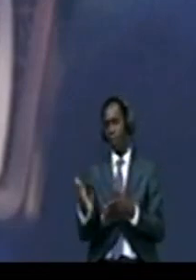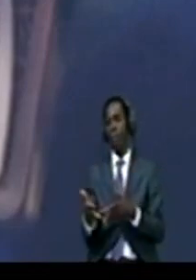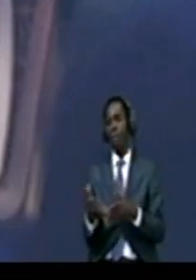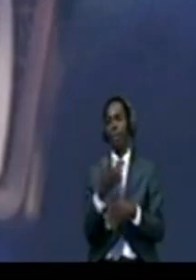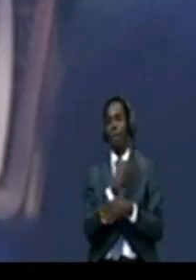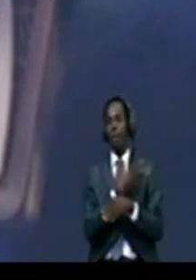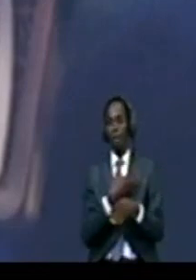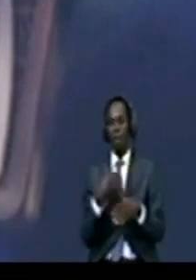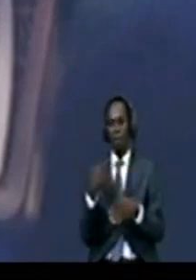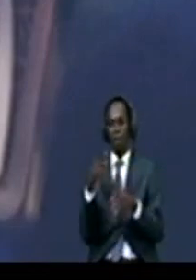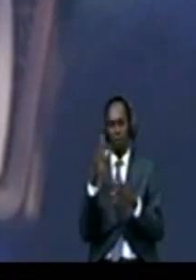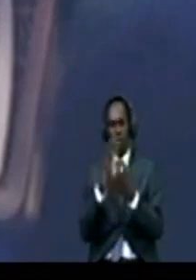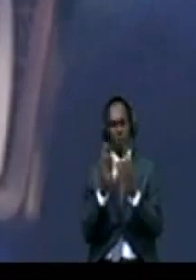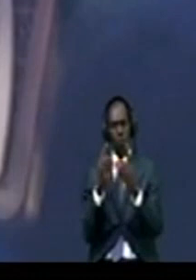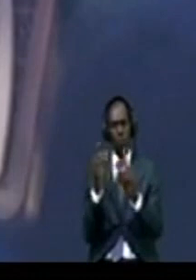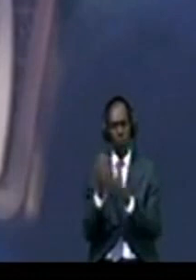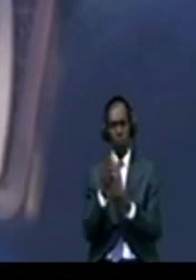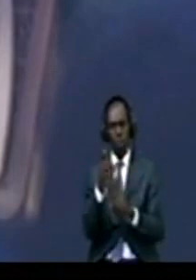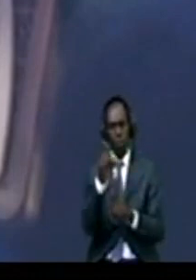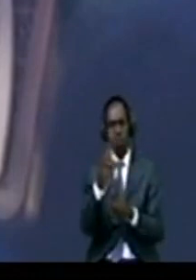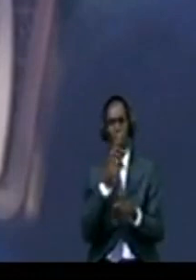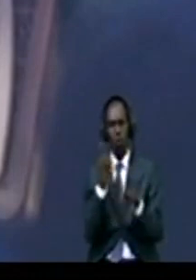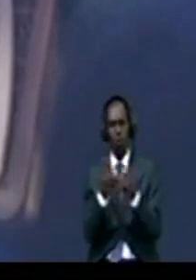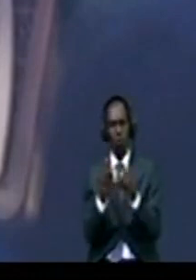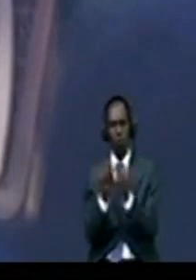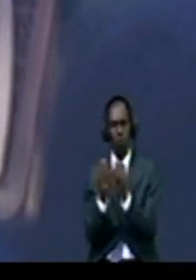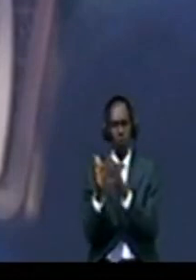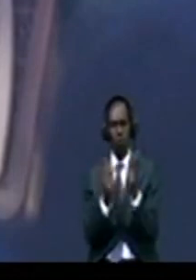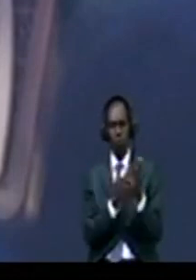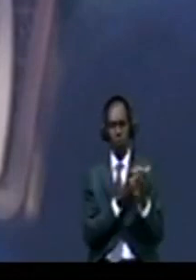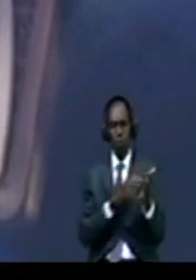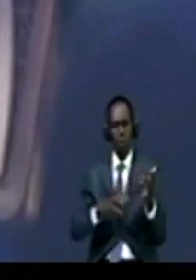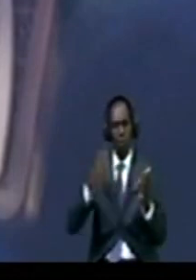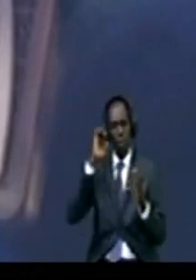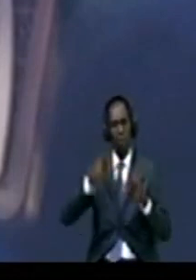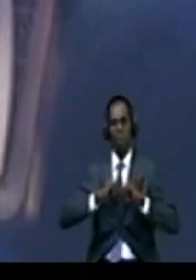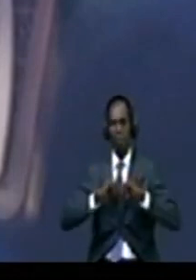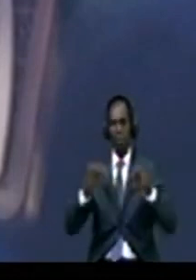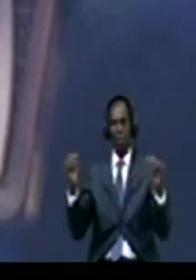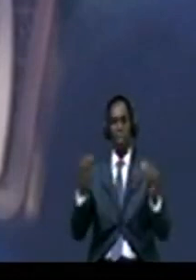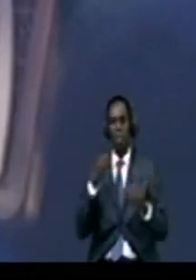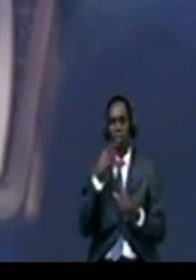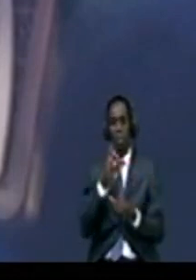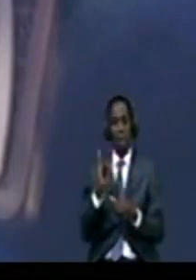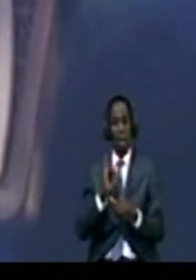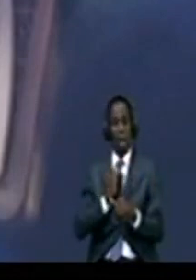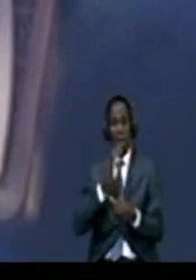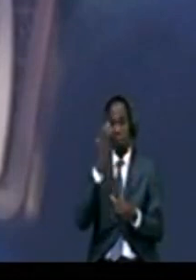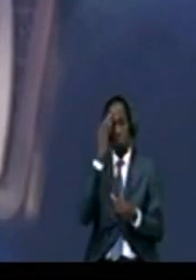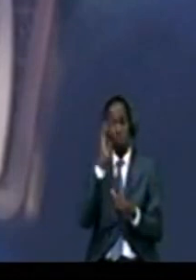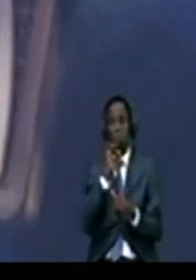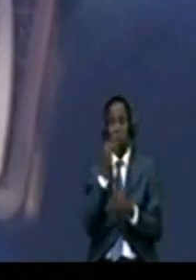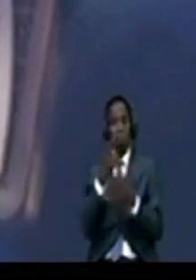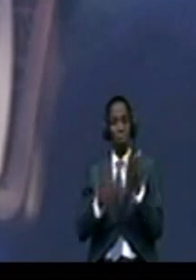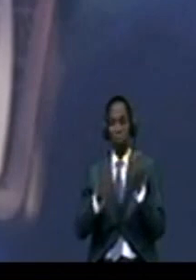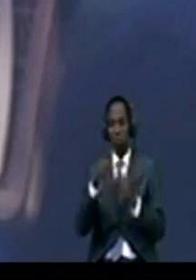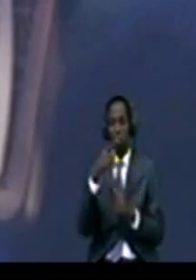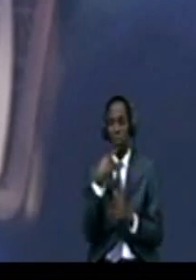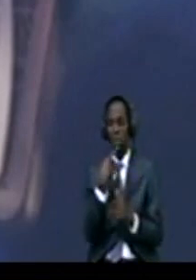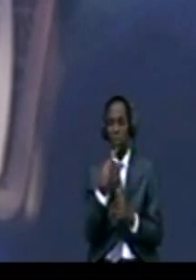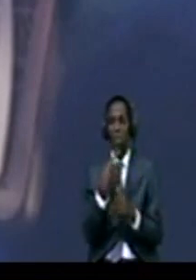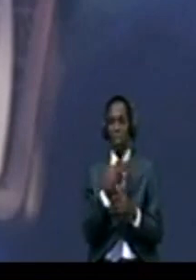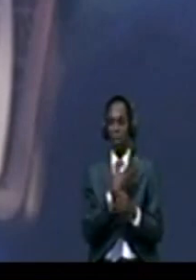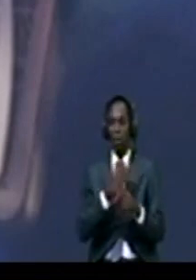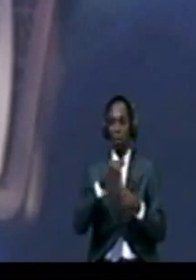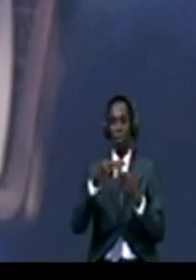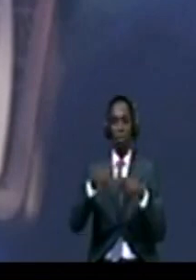also wast with Jesus of Galilee. But he denied before them all, saying, I know not what thou sayest. And when he was